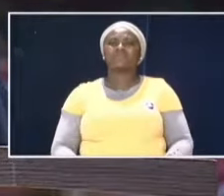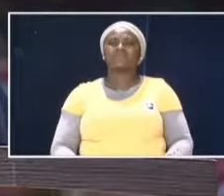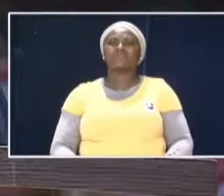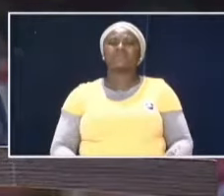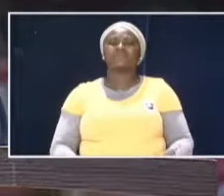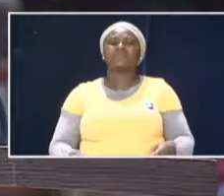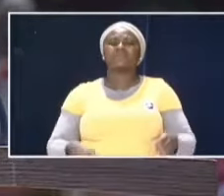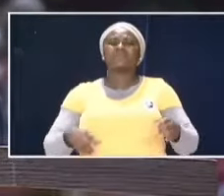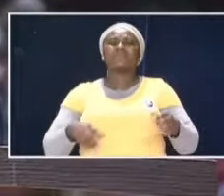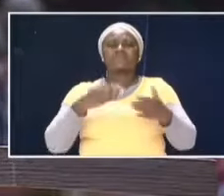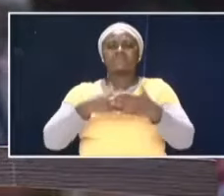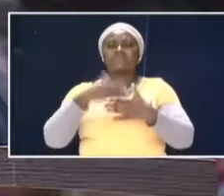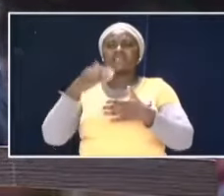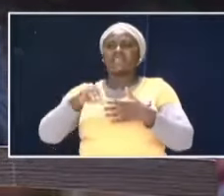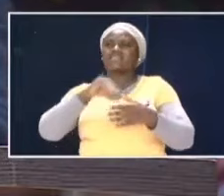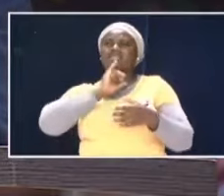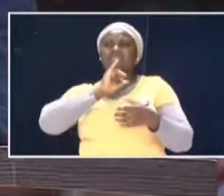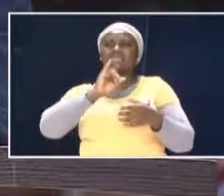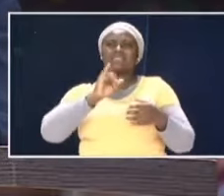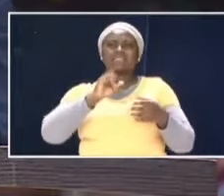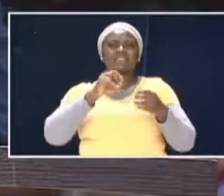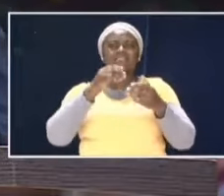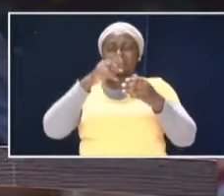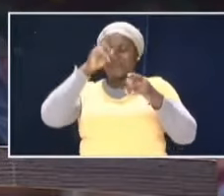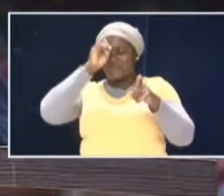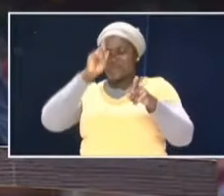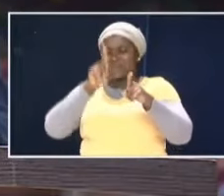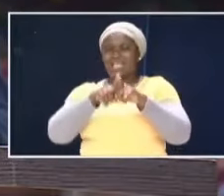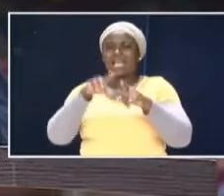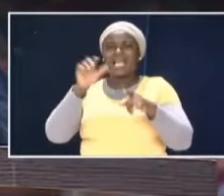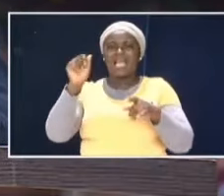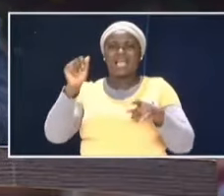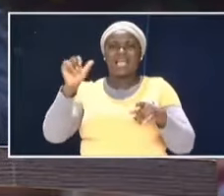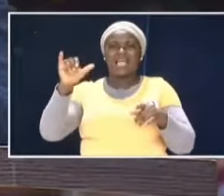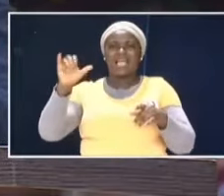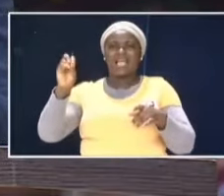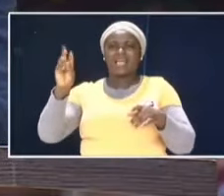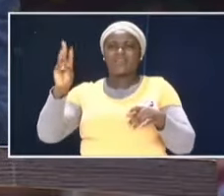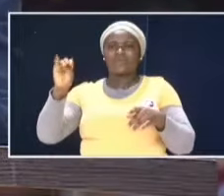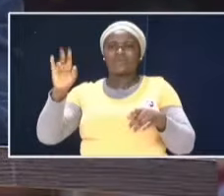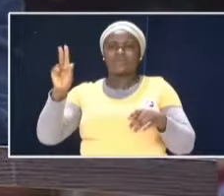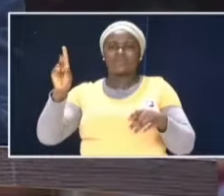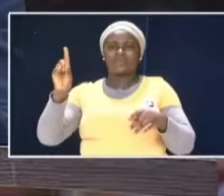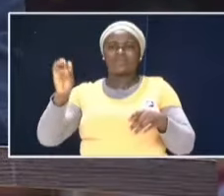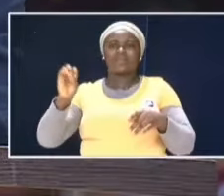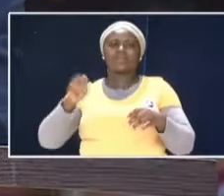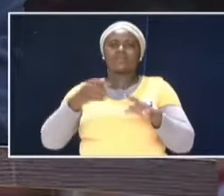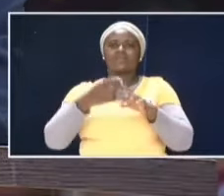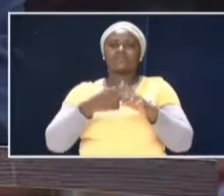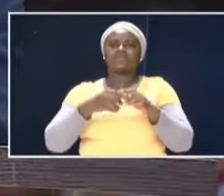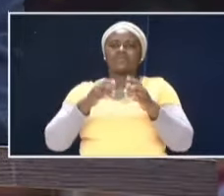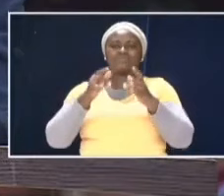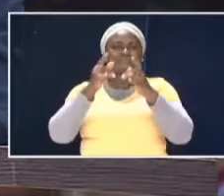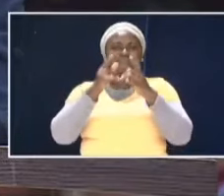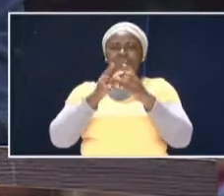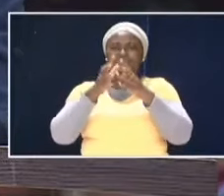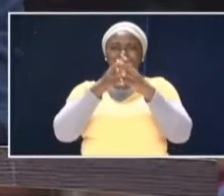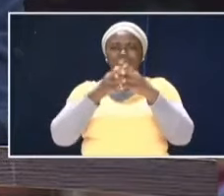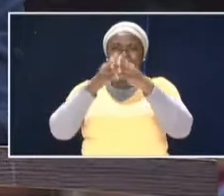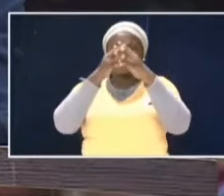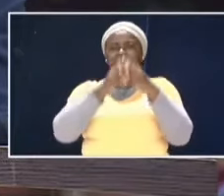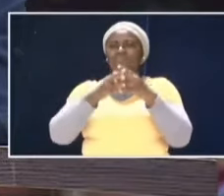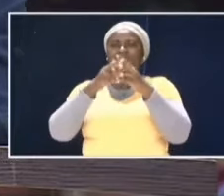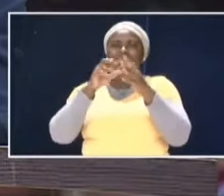The next is Brother Ayomide Ubikito from the United Kingdom. His